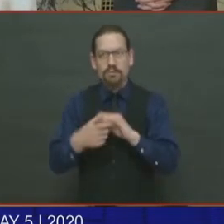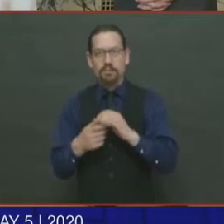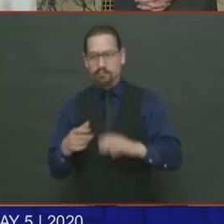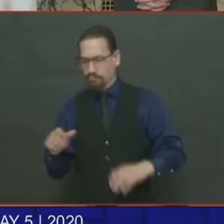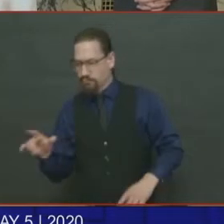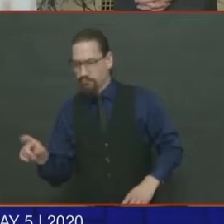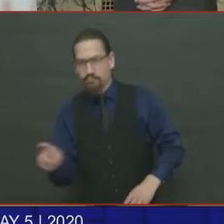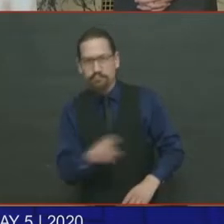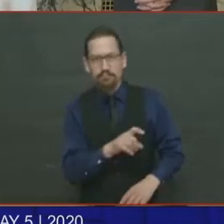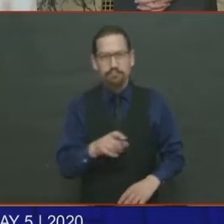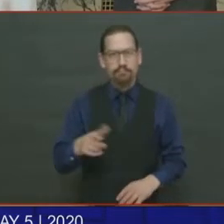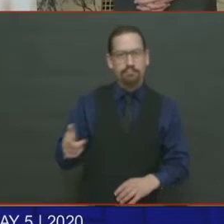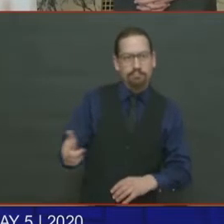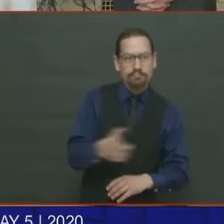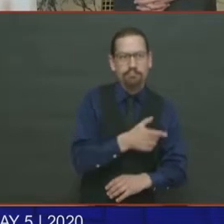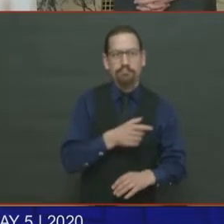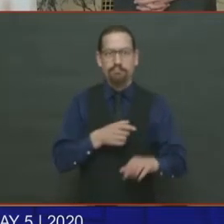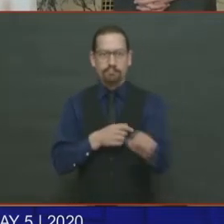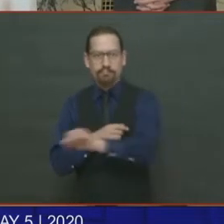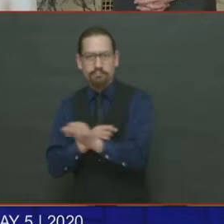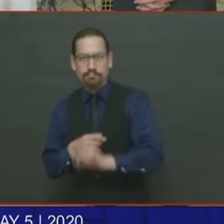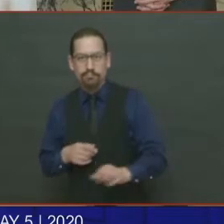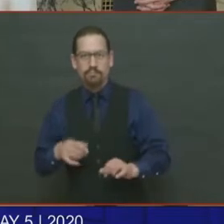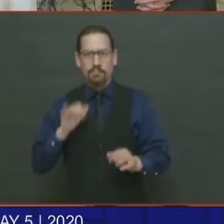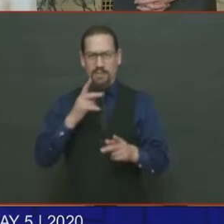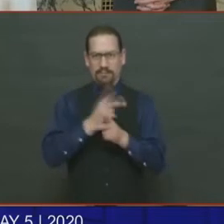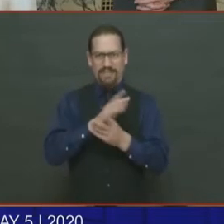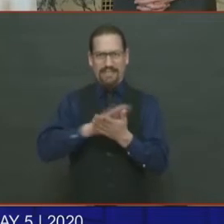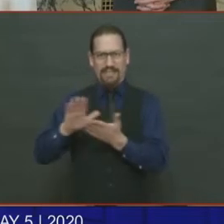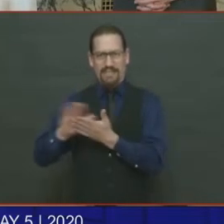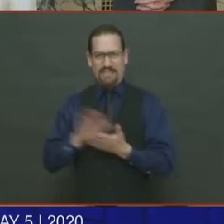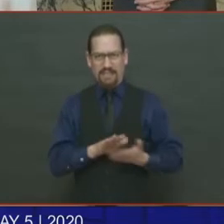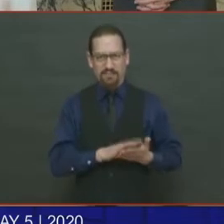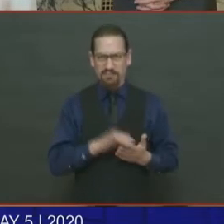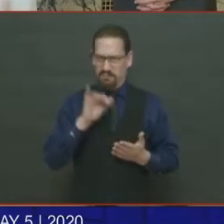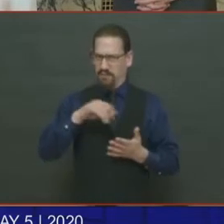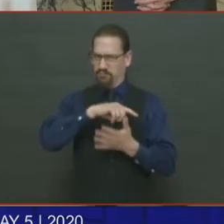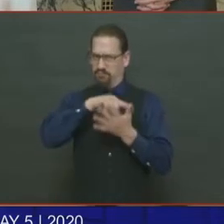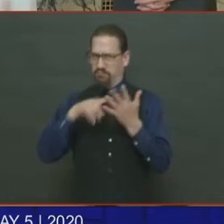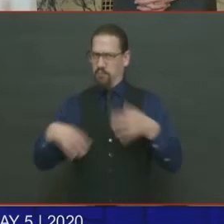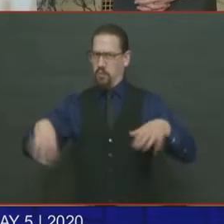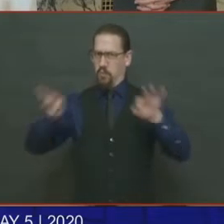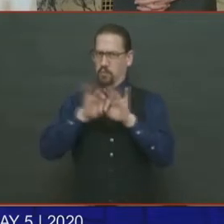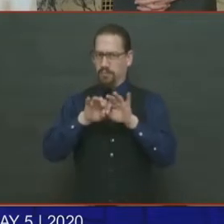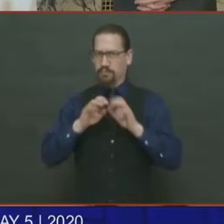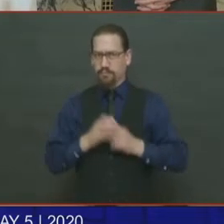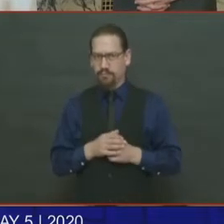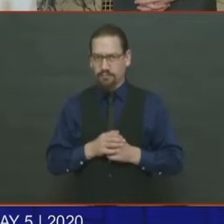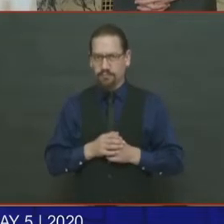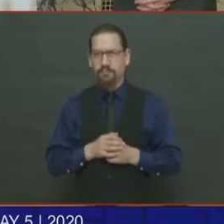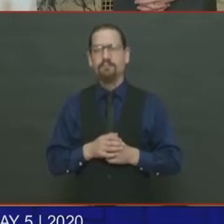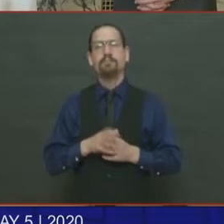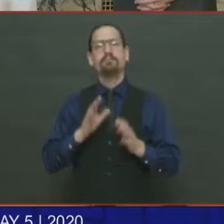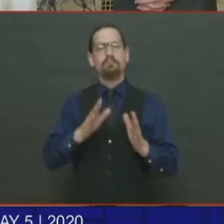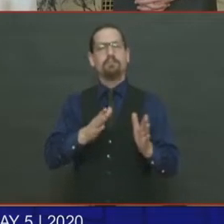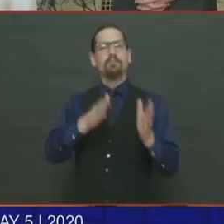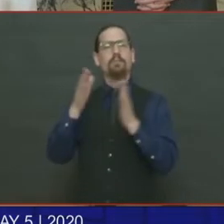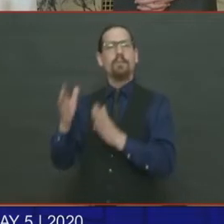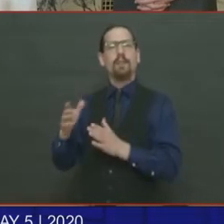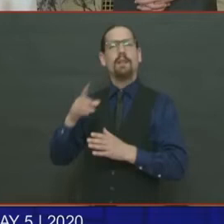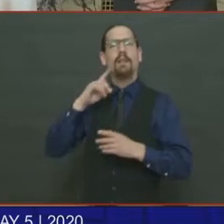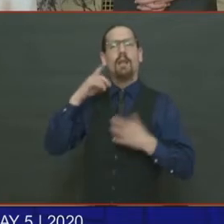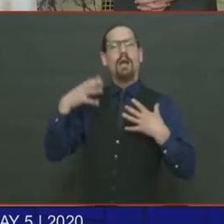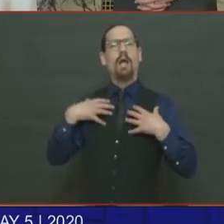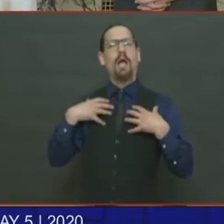and the like. For the customer-facing services like Health Source RI, Department of Human